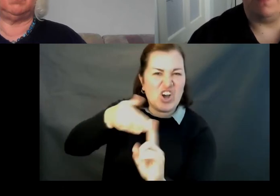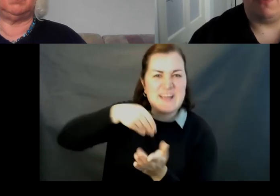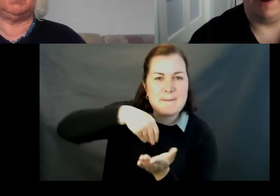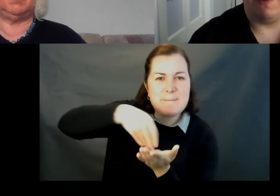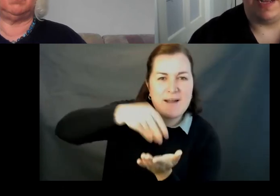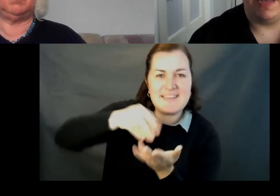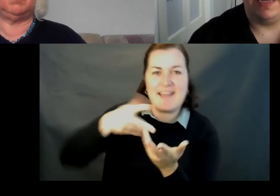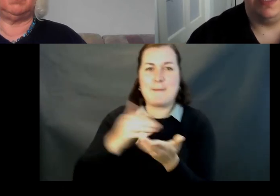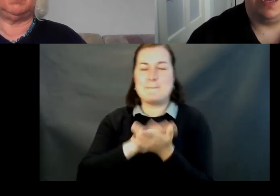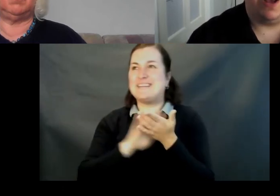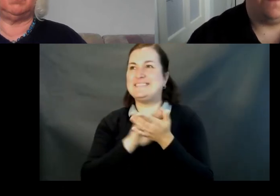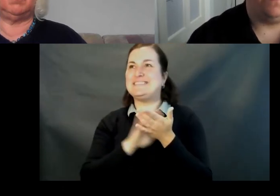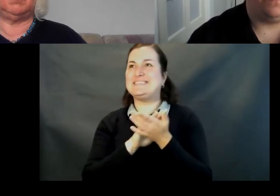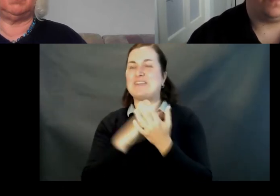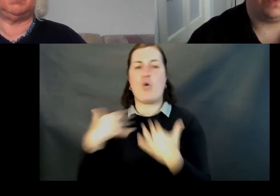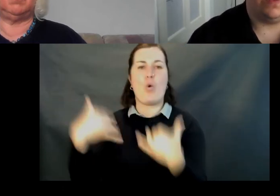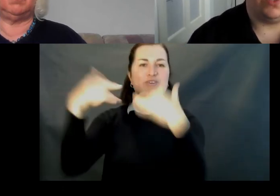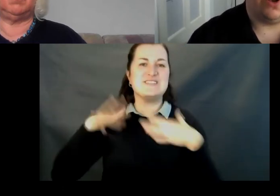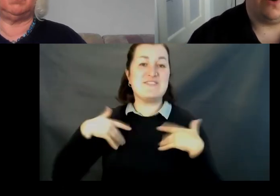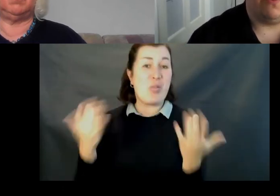welcomed at the Belgrade, really.